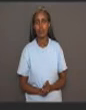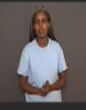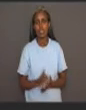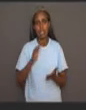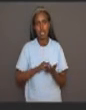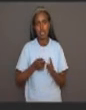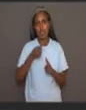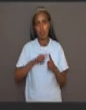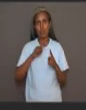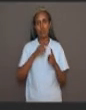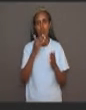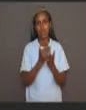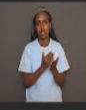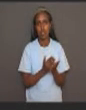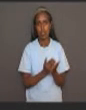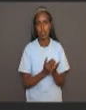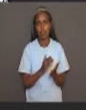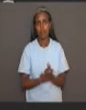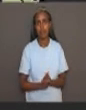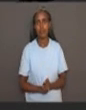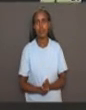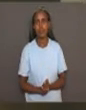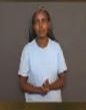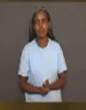Let's get back to our lesson.